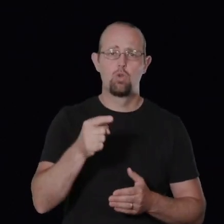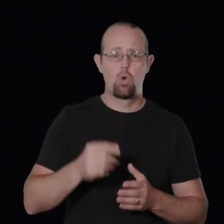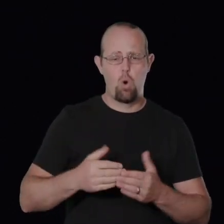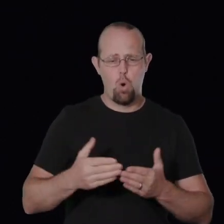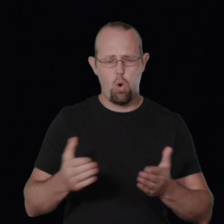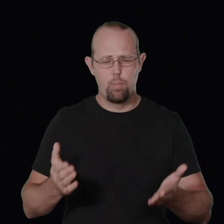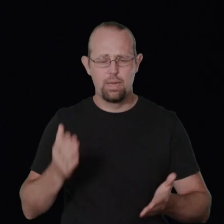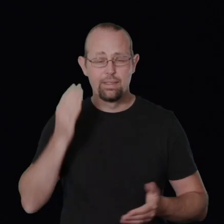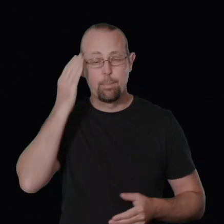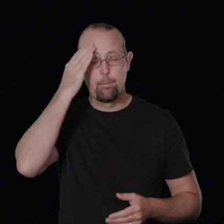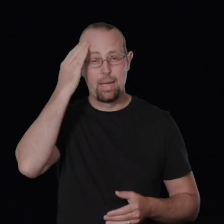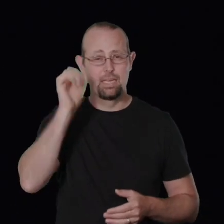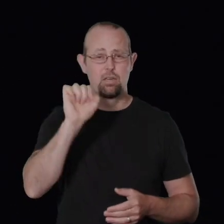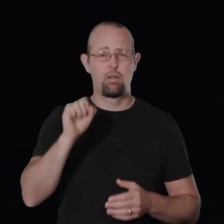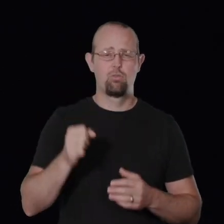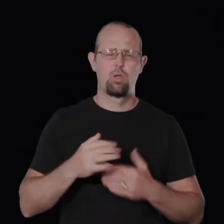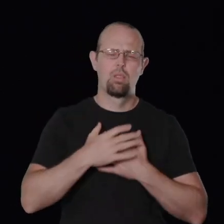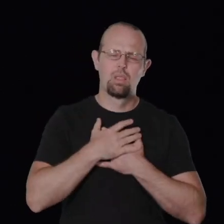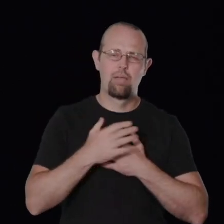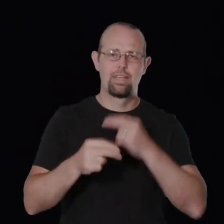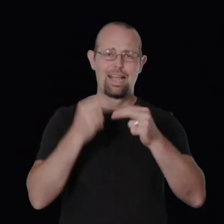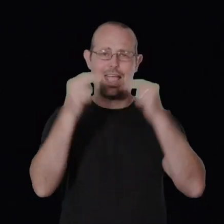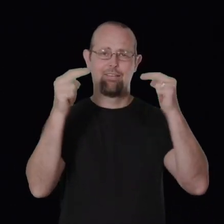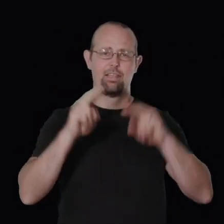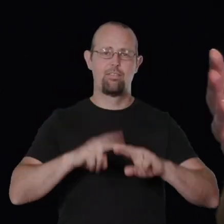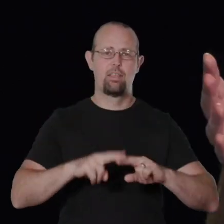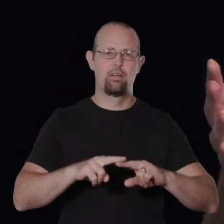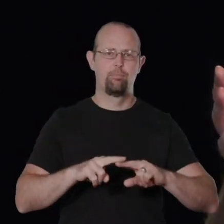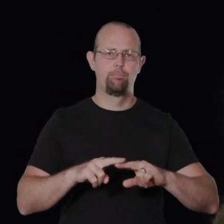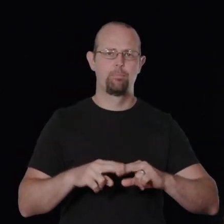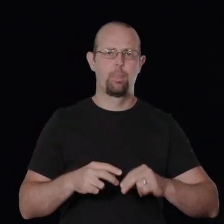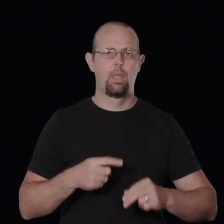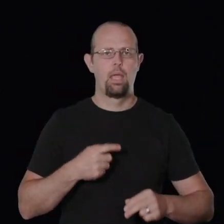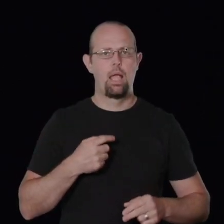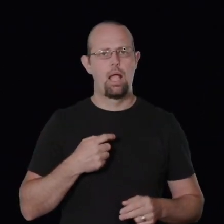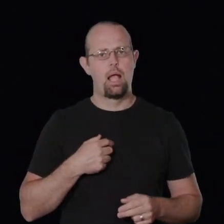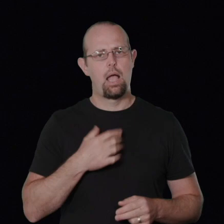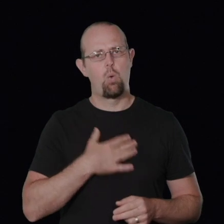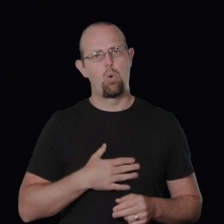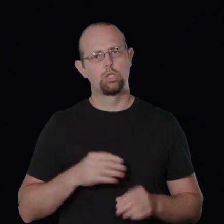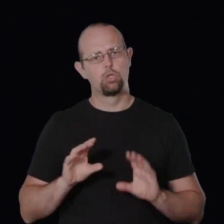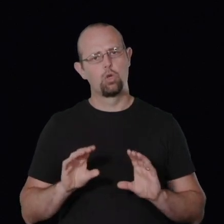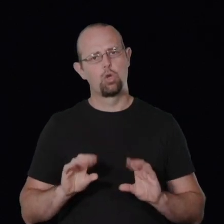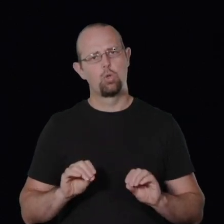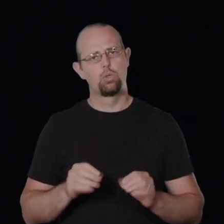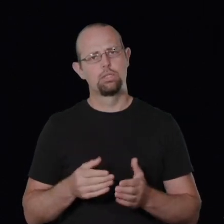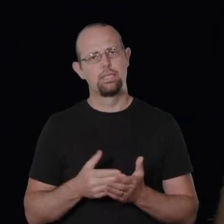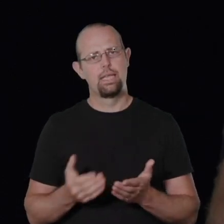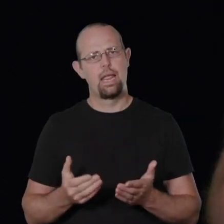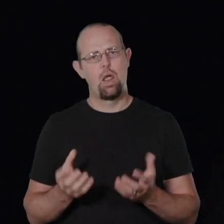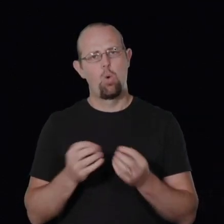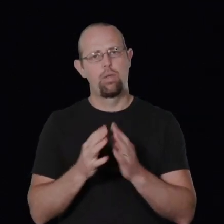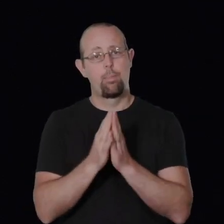have a loving relationship with you. Now, I want to close today with a prayer. But maybe it's a prayer for you